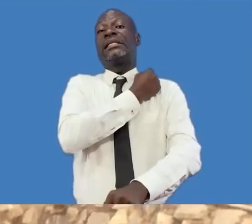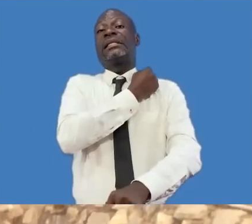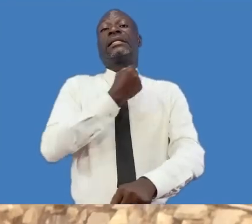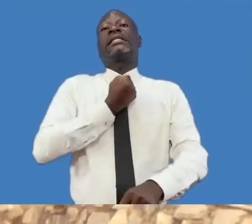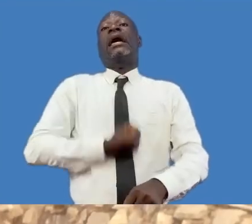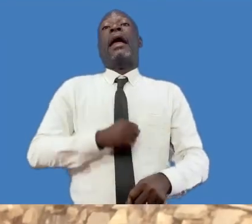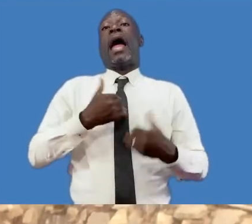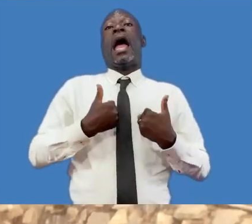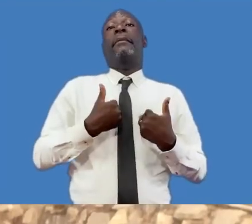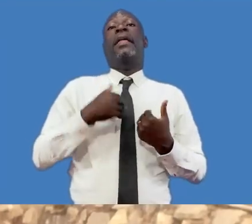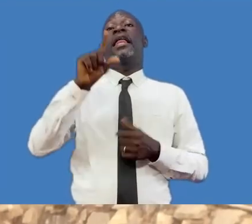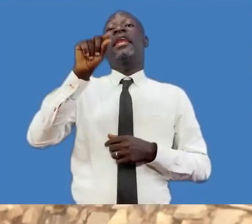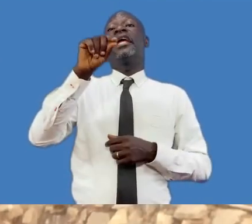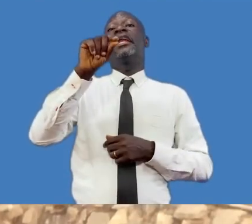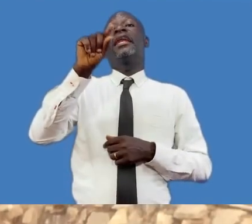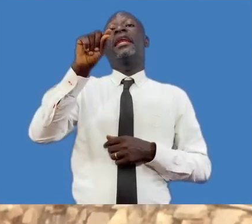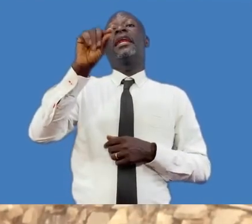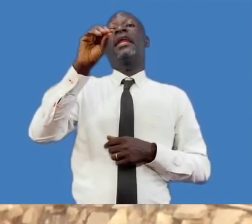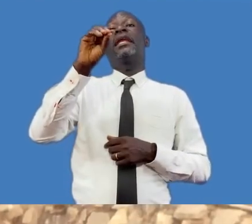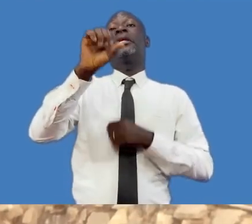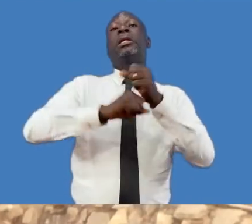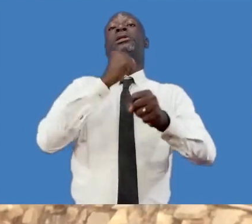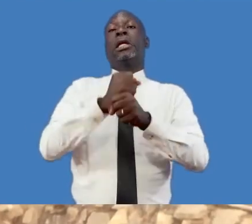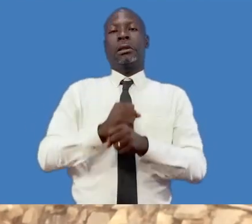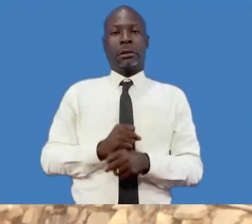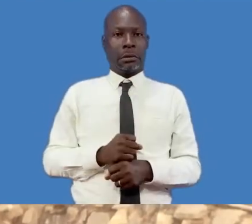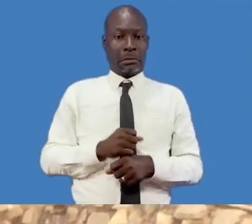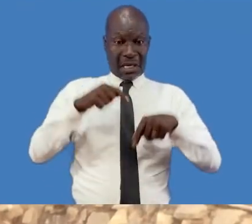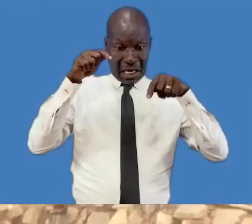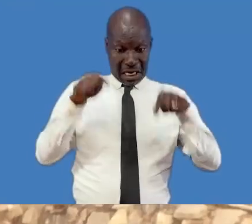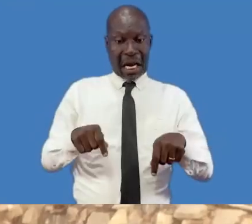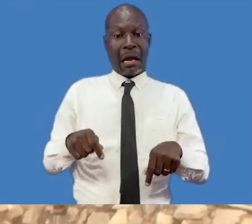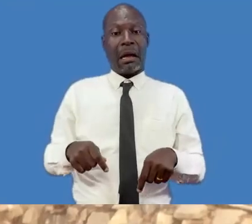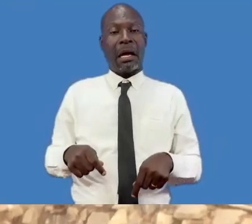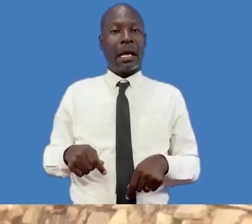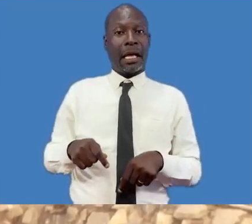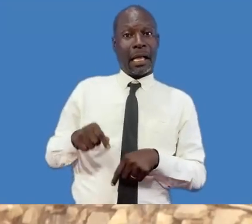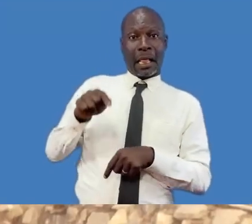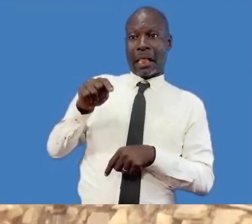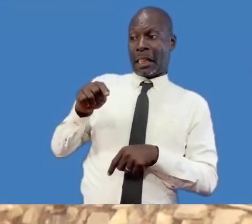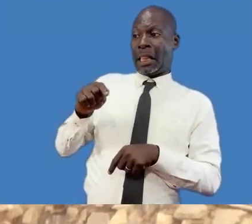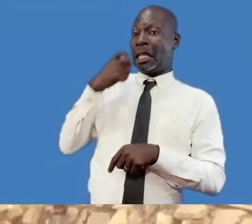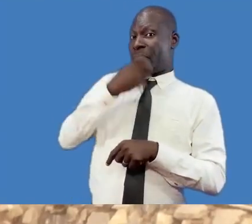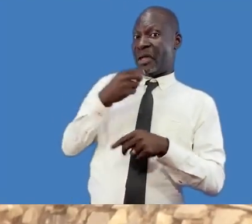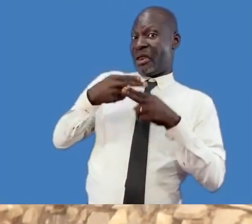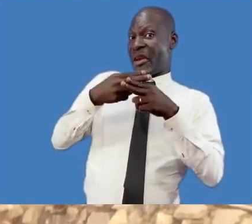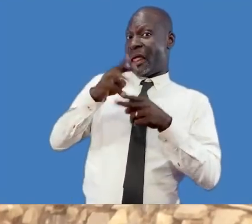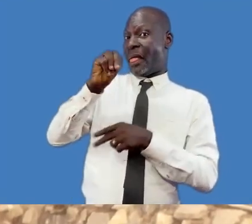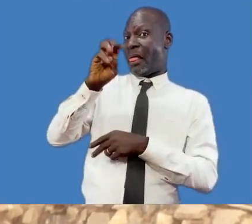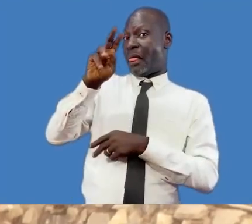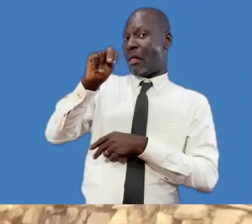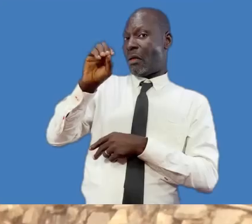ka se 90 years de na wadru menopause me ono no de no se ne mrai mu definition ya de